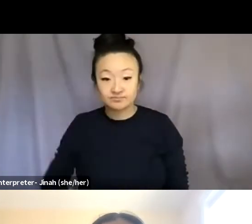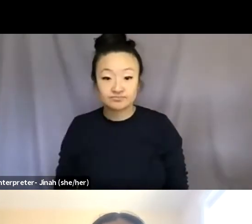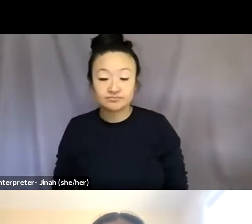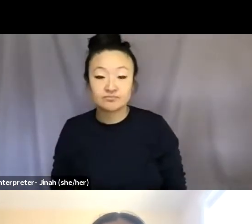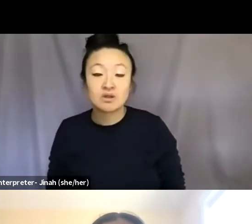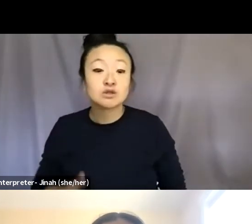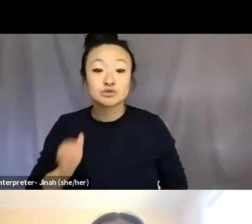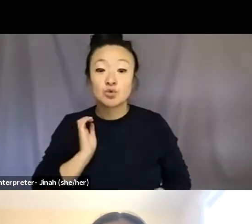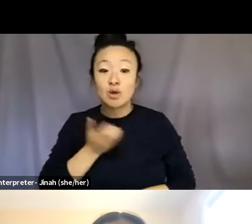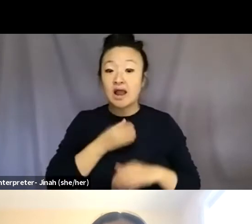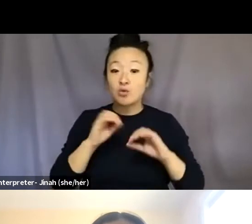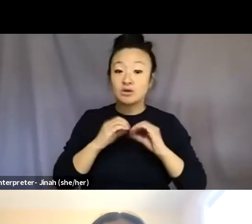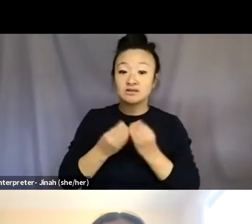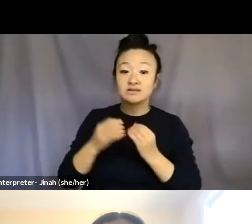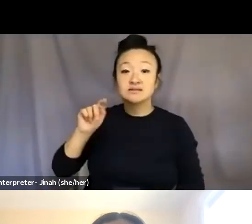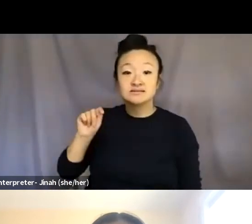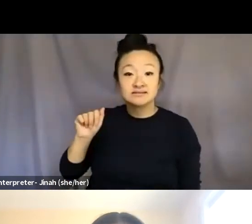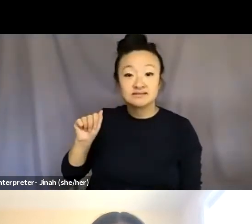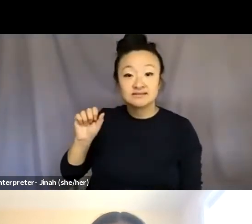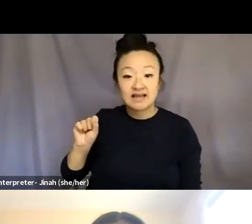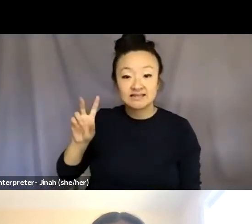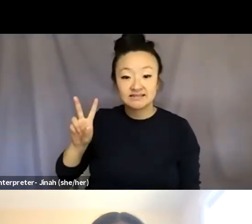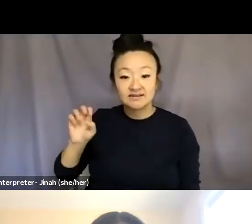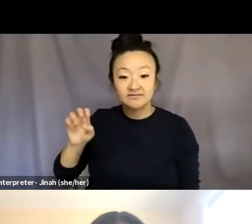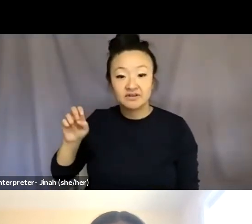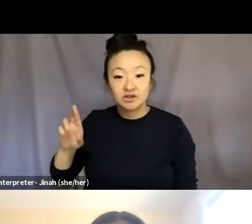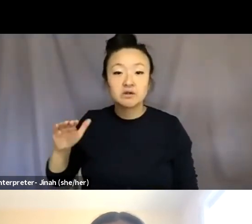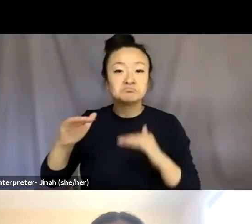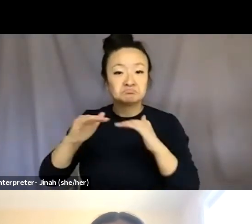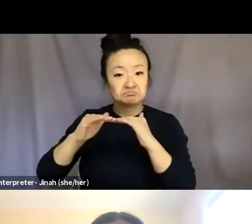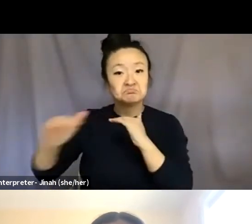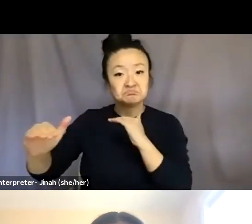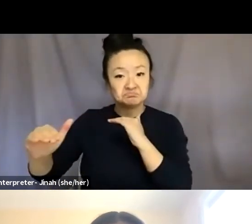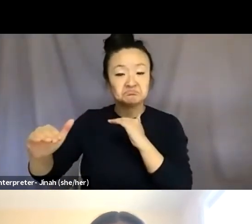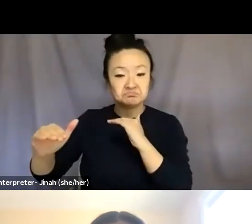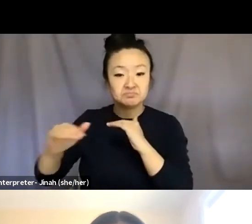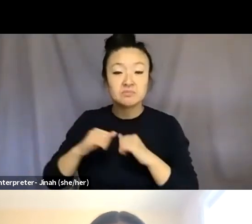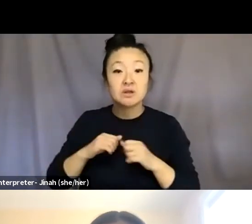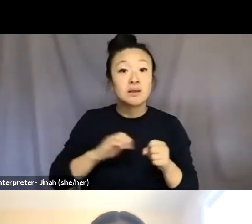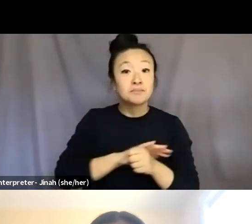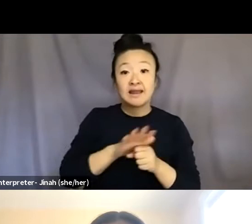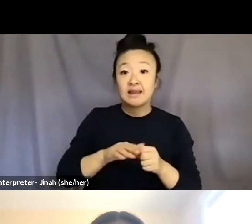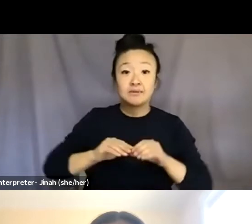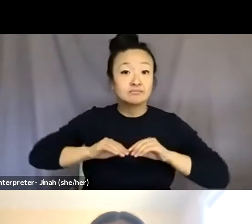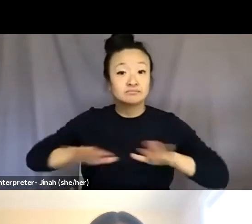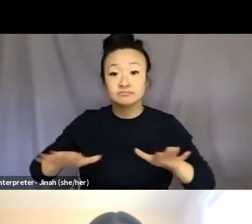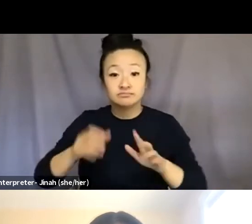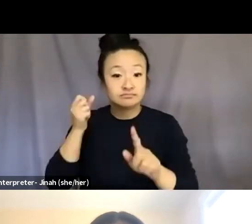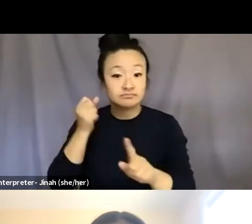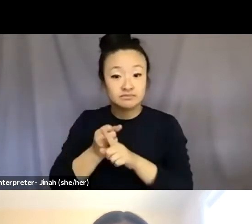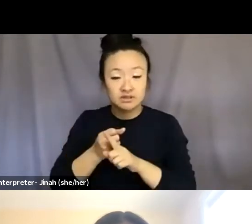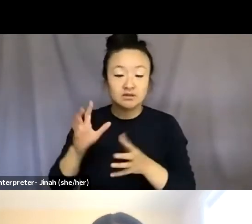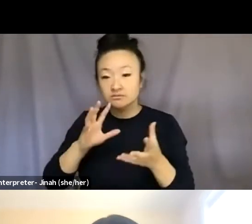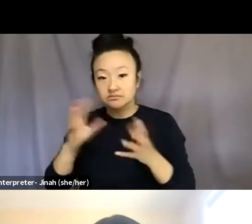our organization, Tasveer, is stable right now. When pandemic hit, there was a little